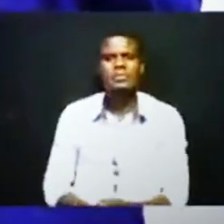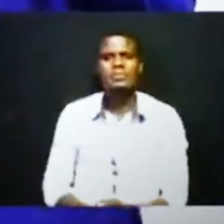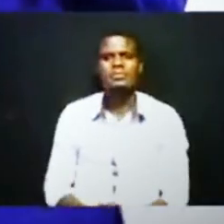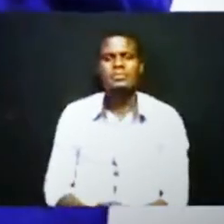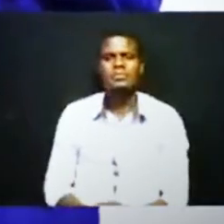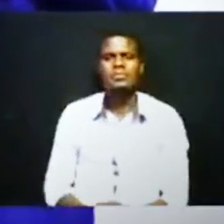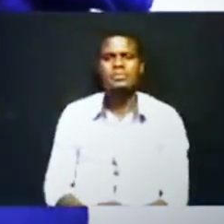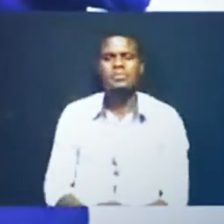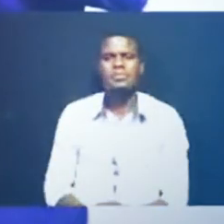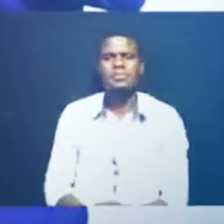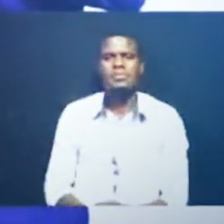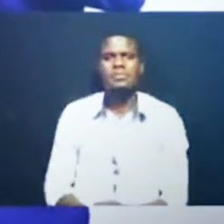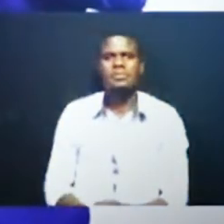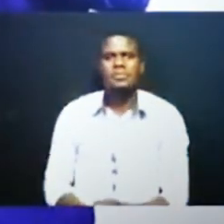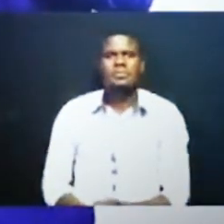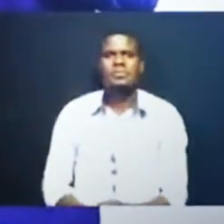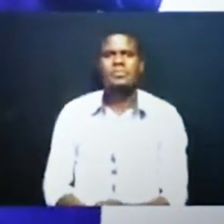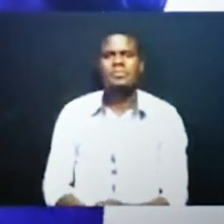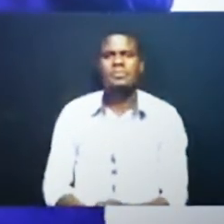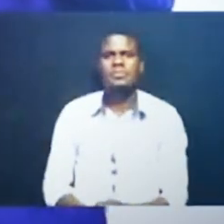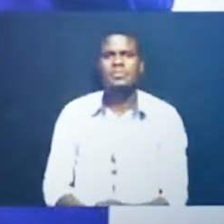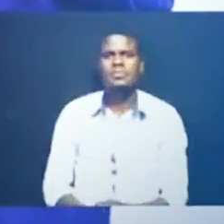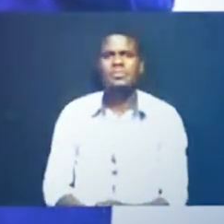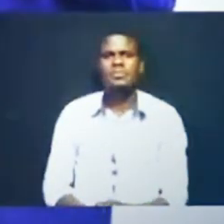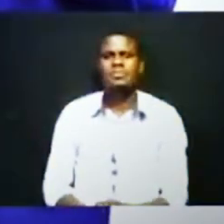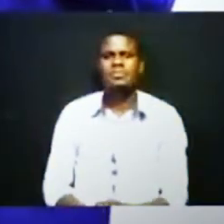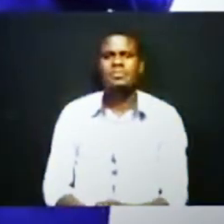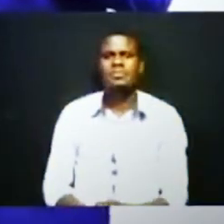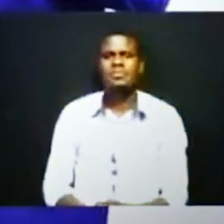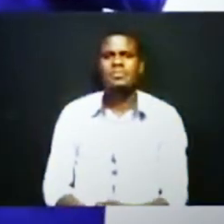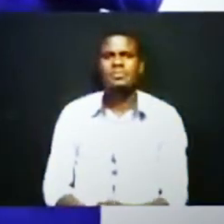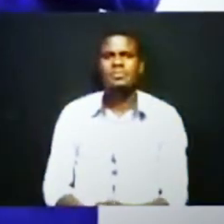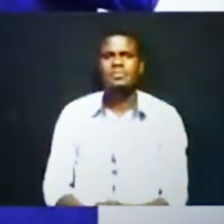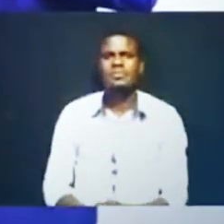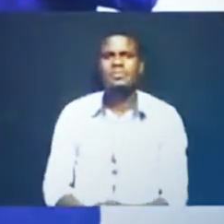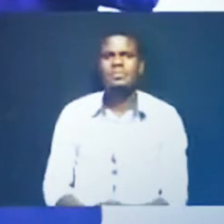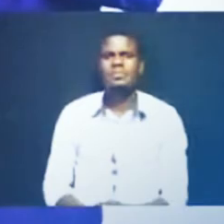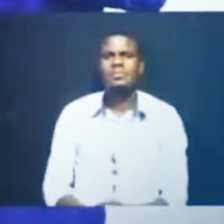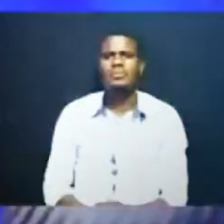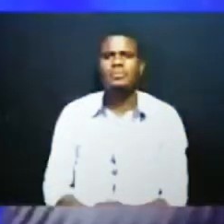Yeah, so when a human being falters or maybe